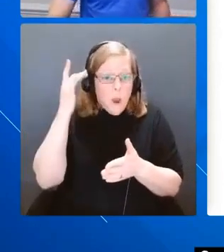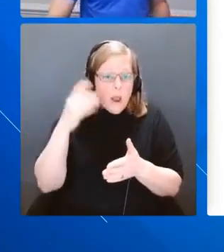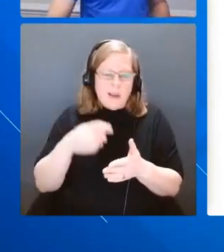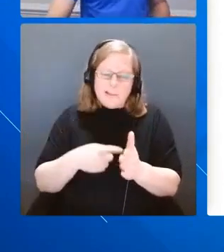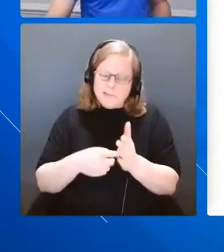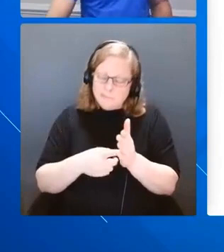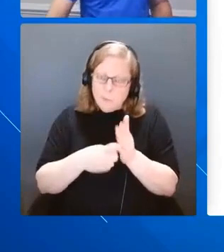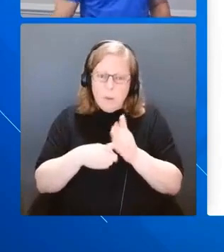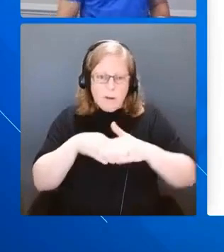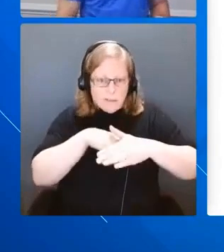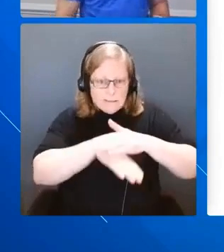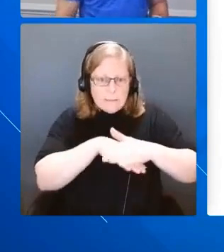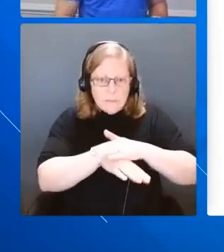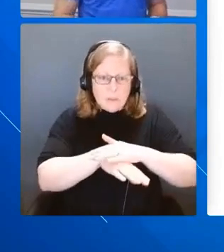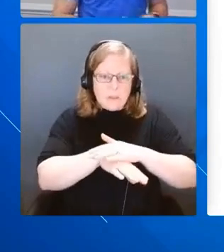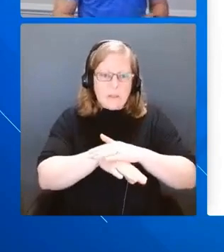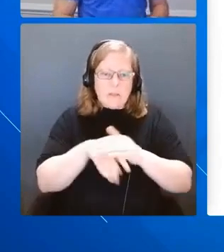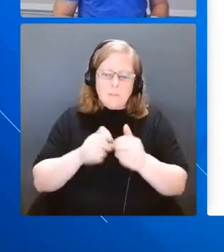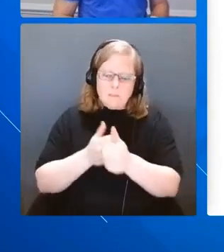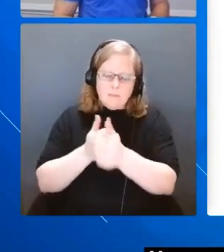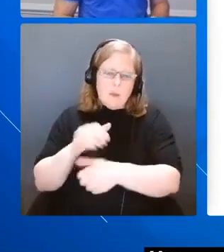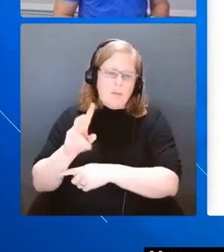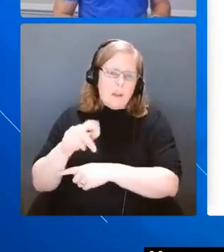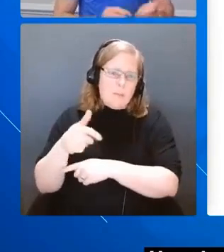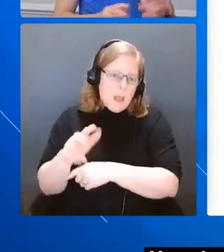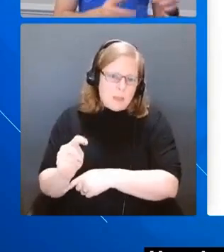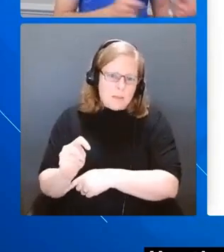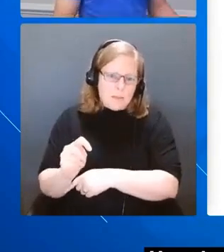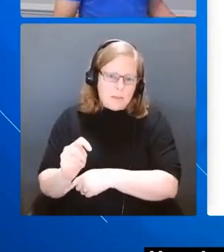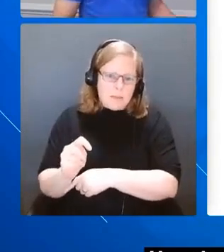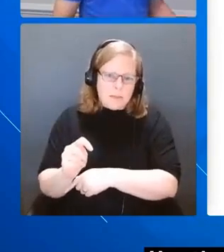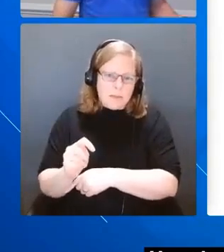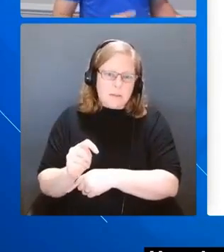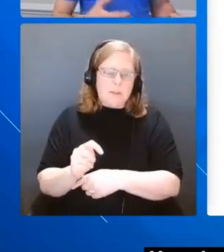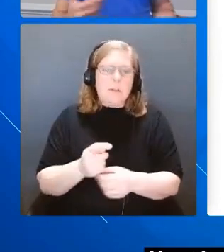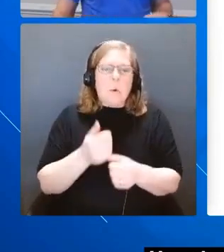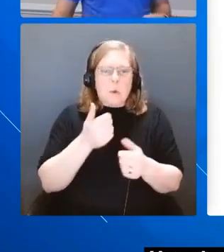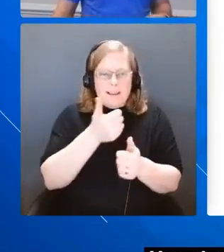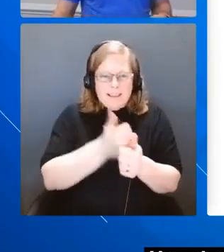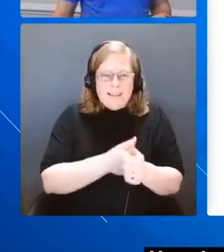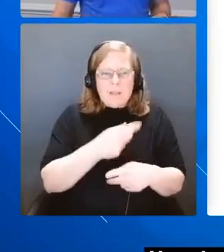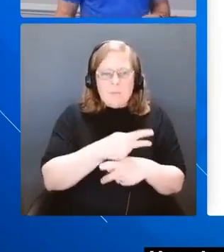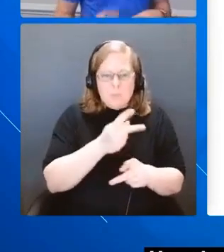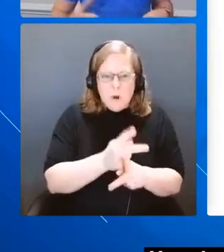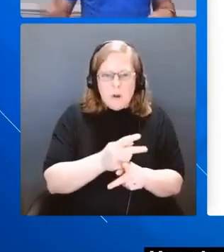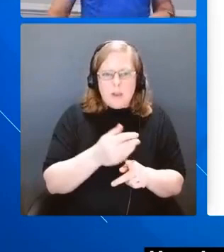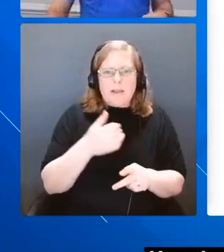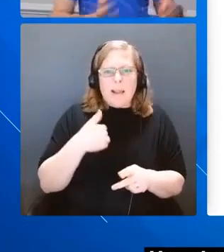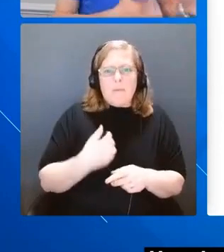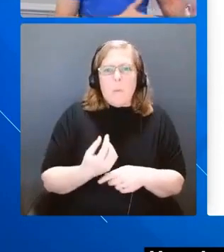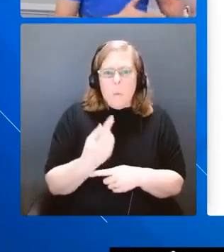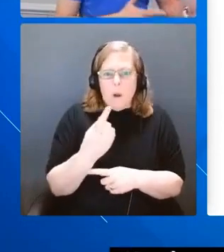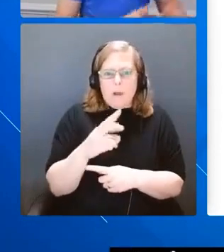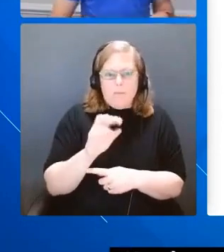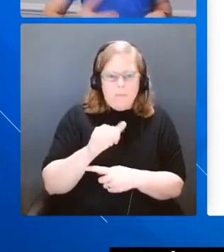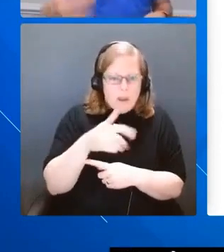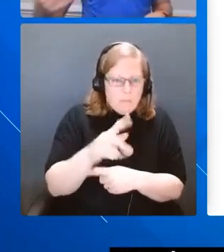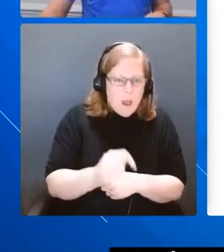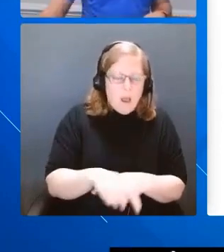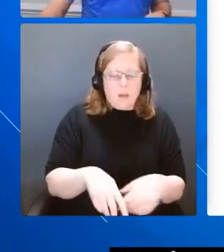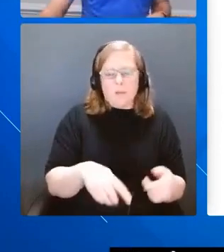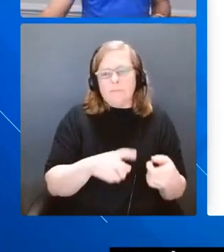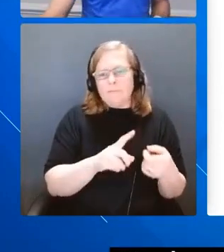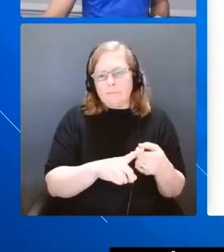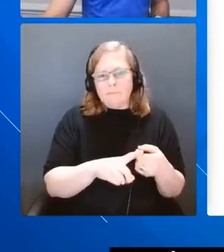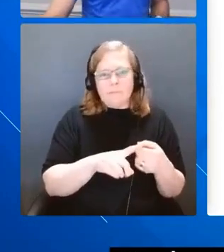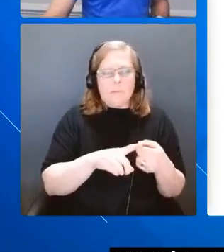reviewing a VPAT. They're created per product, so one for registration, one for attendee, well, one for Attendee Hub Web, one for Attendee